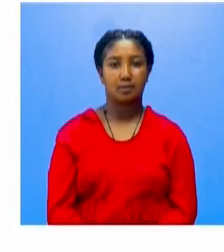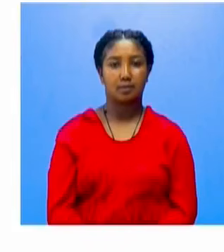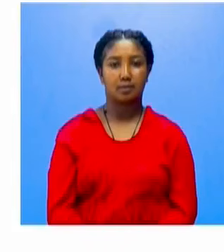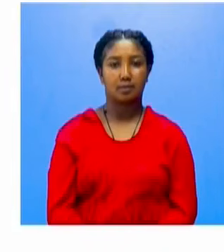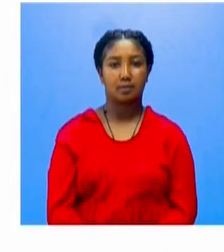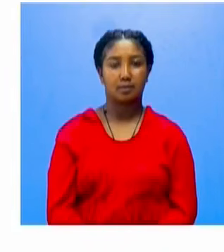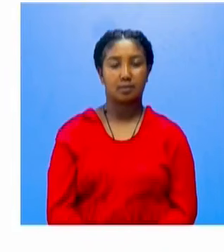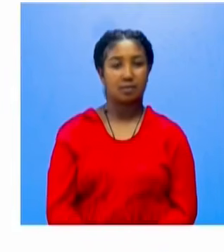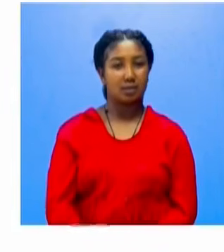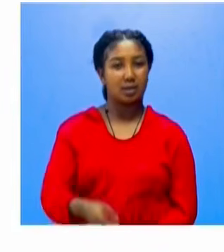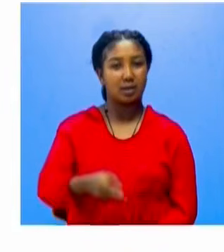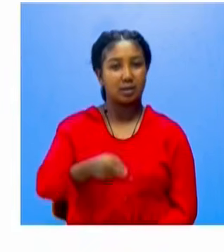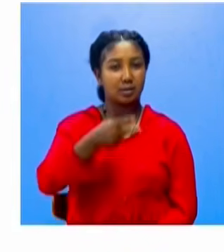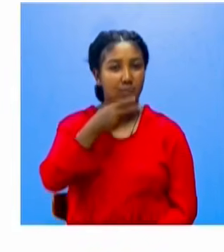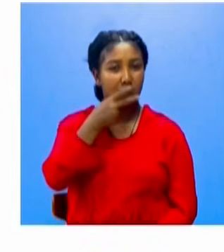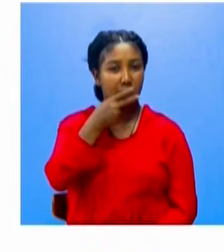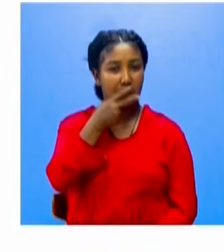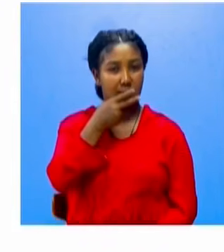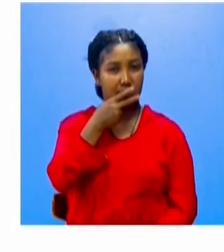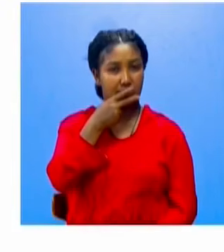leads